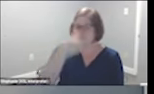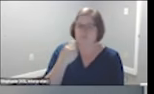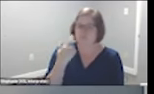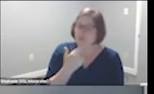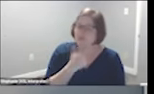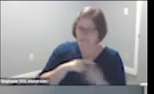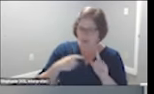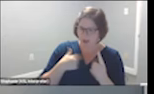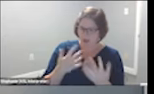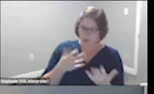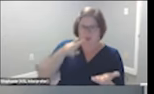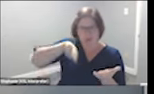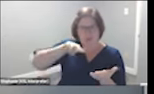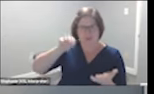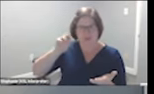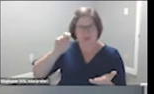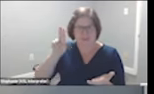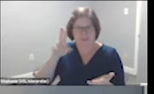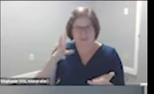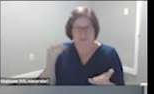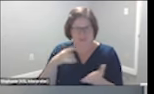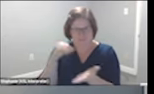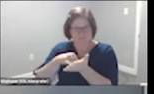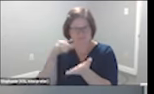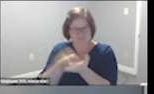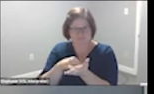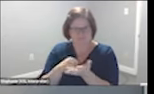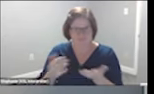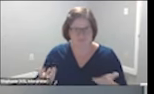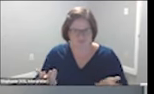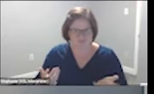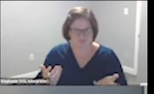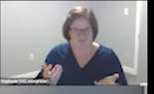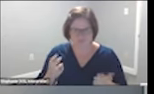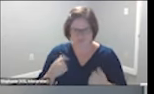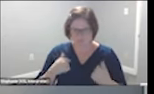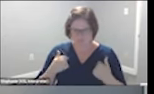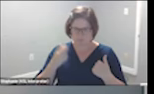out the menu and see what they have. And as a blind person, it's just like,